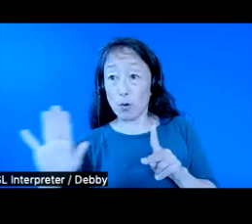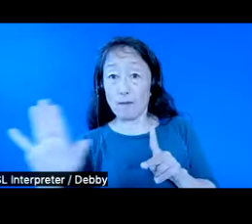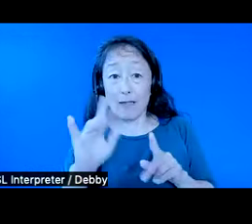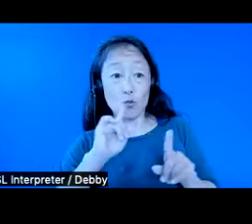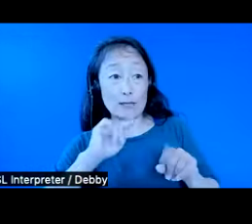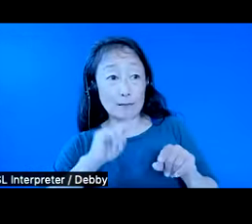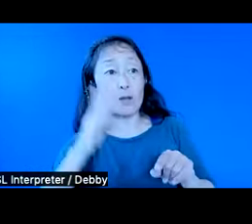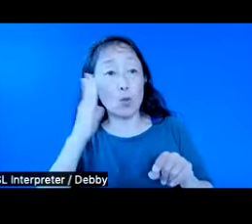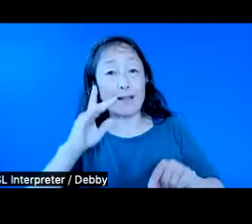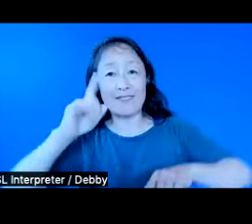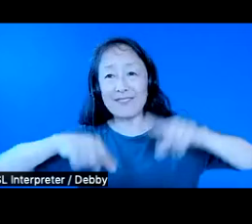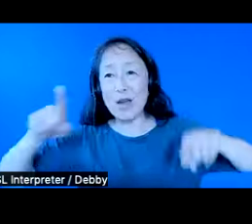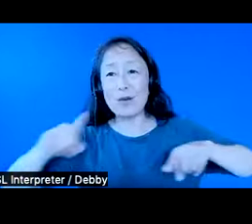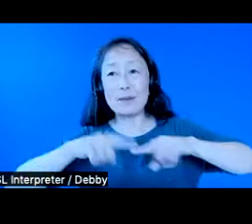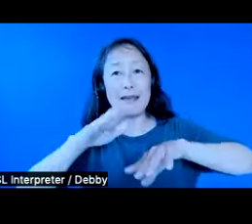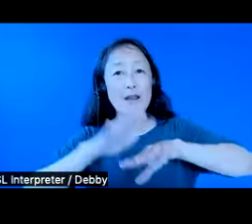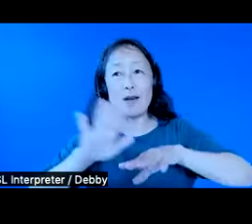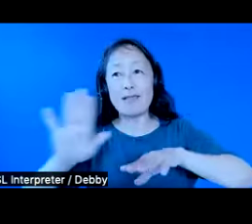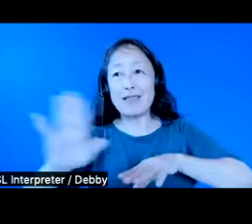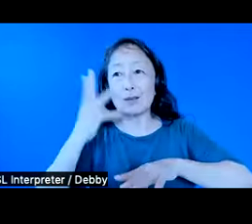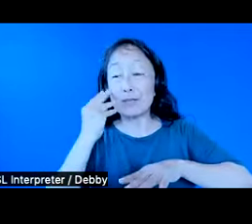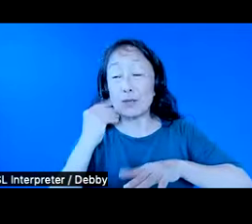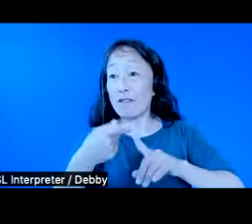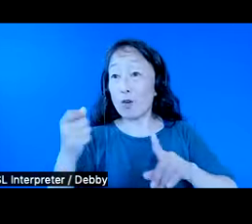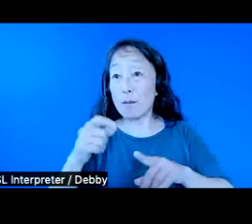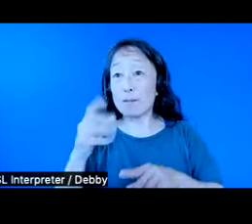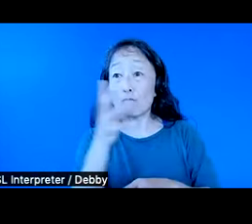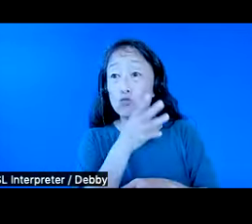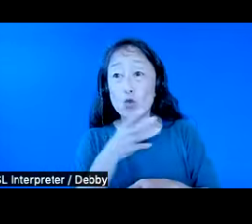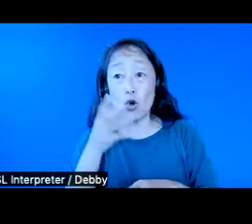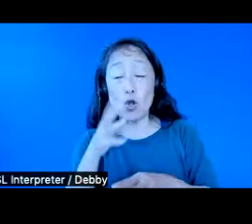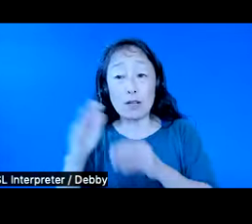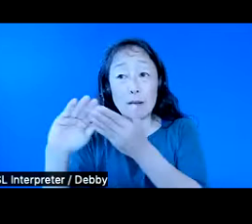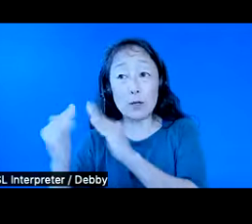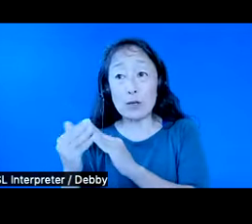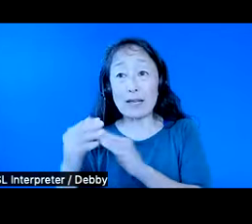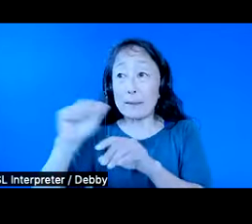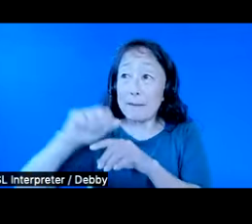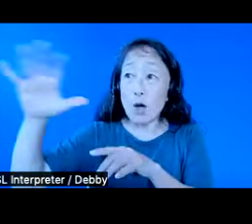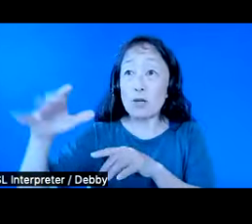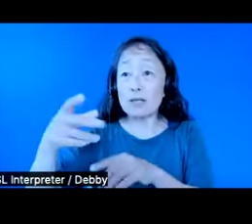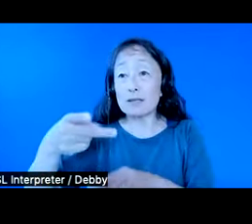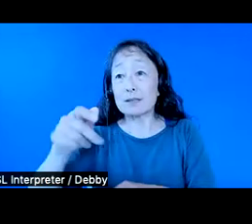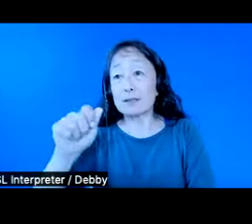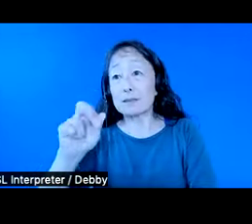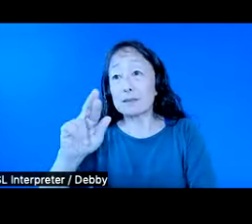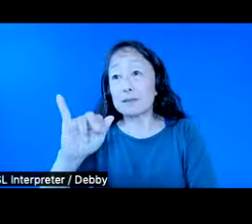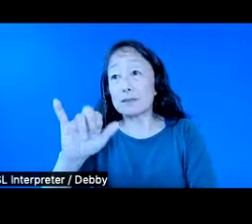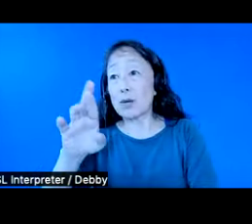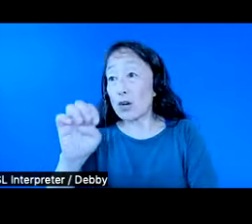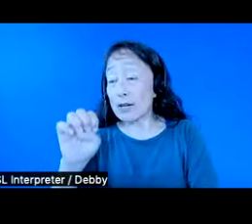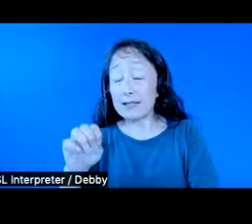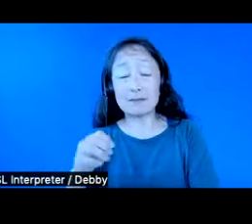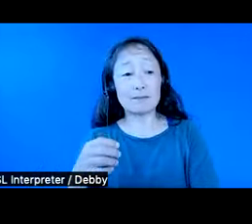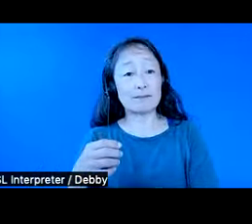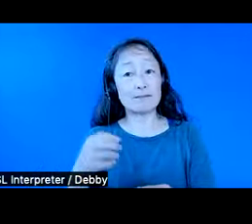Are they from a rural community in the mountains or the prairie? Are they from like the valley, right? Like